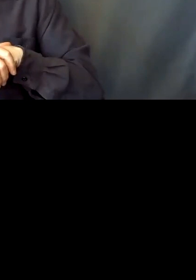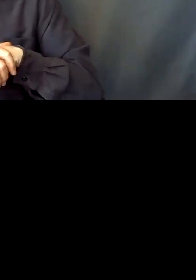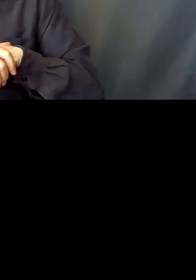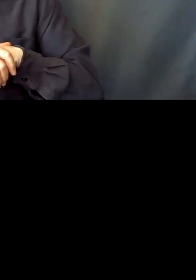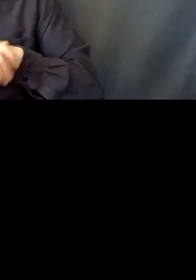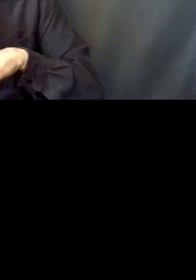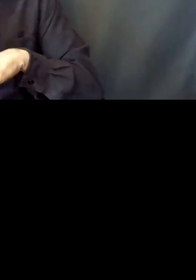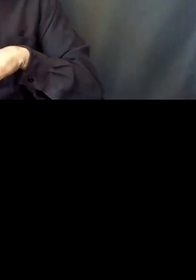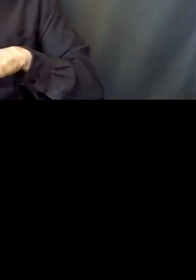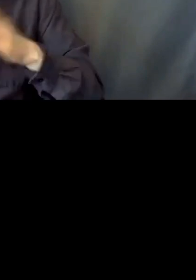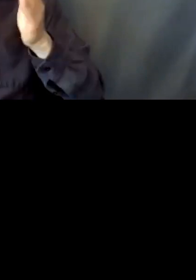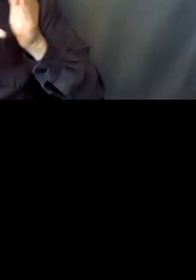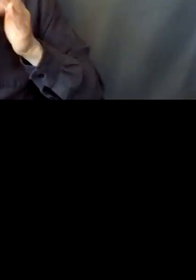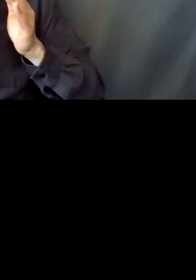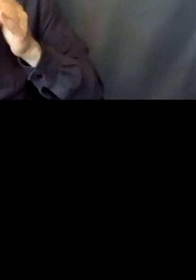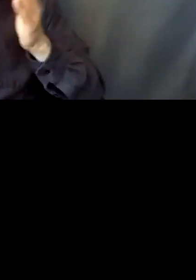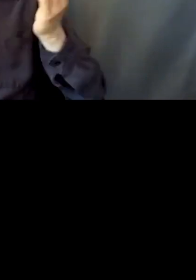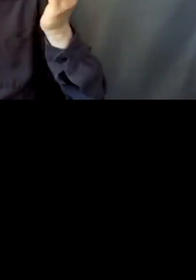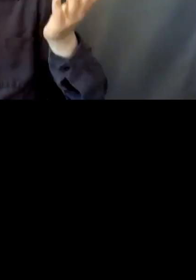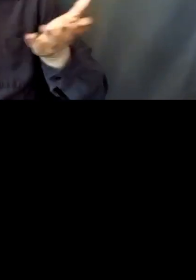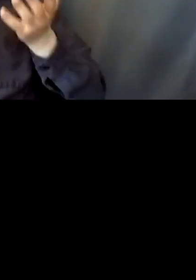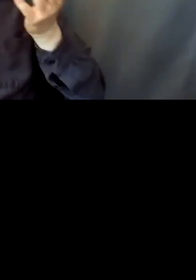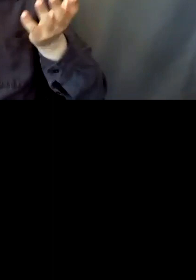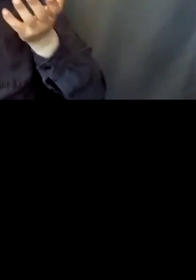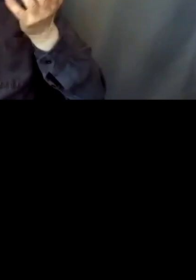I think sometimes